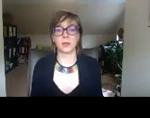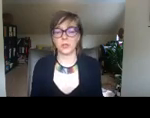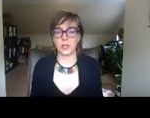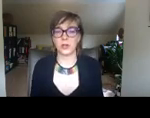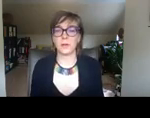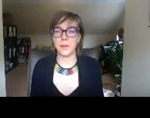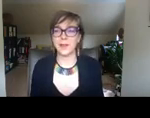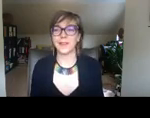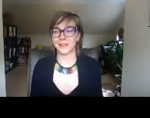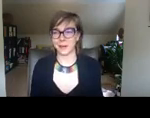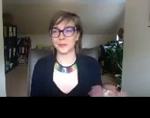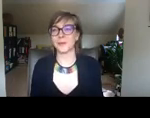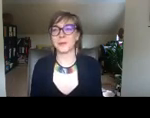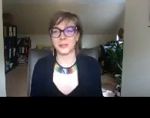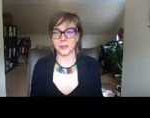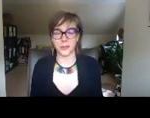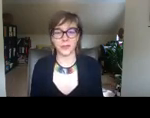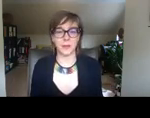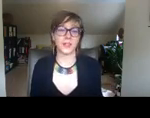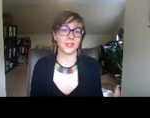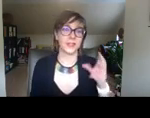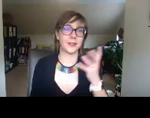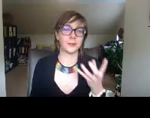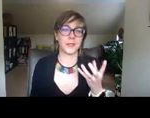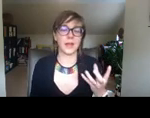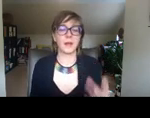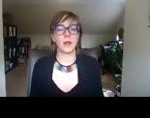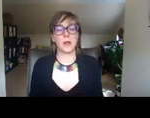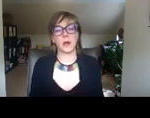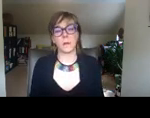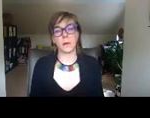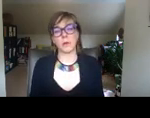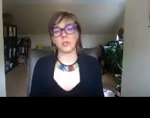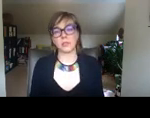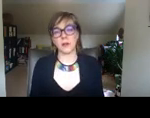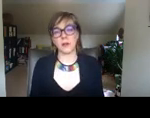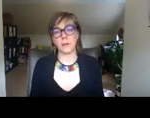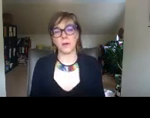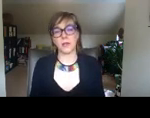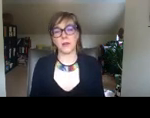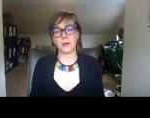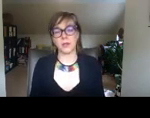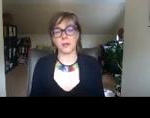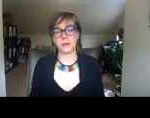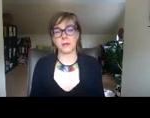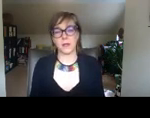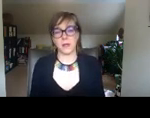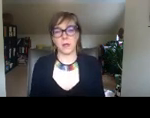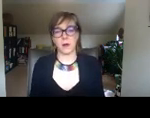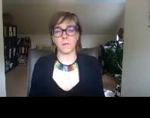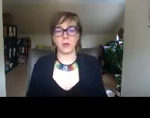less negotiation of meaning, comes from the researcher. The patients didn't use that. But what she's talking about here